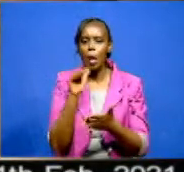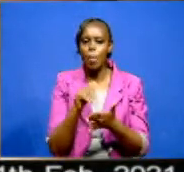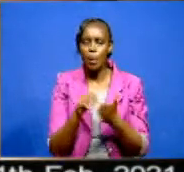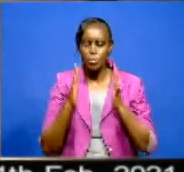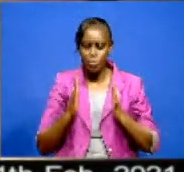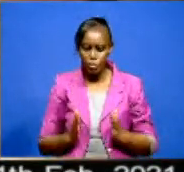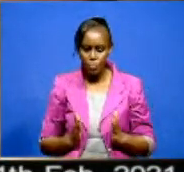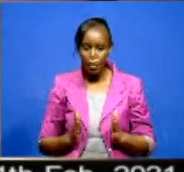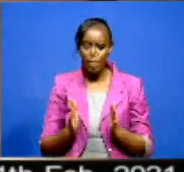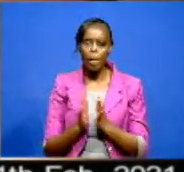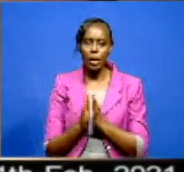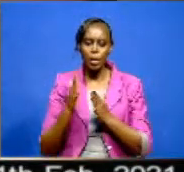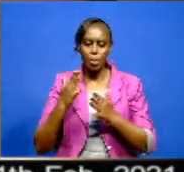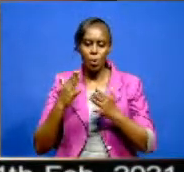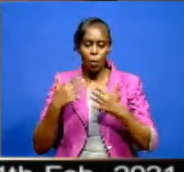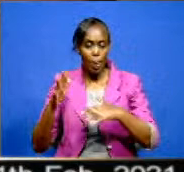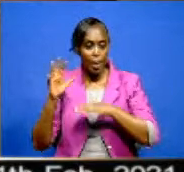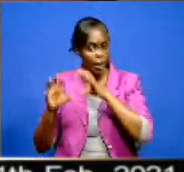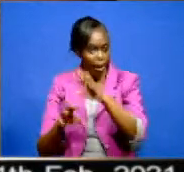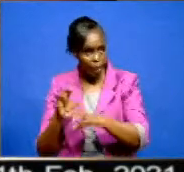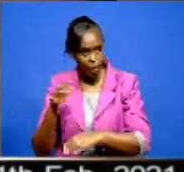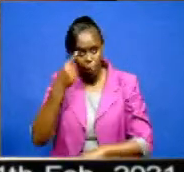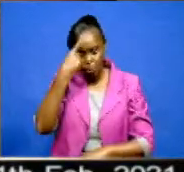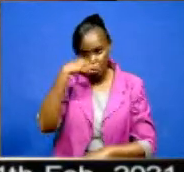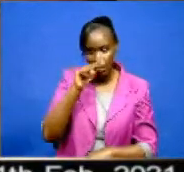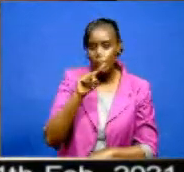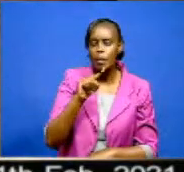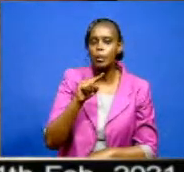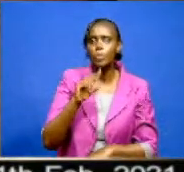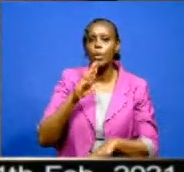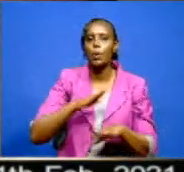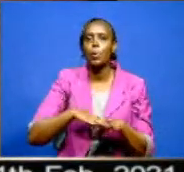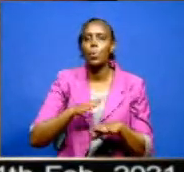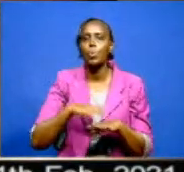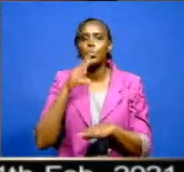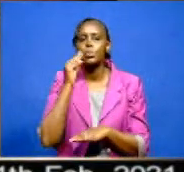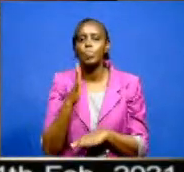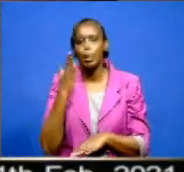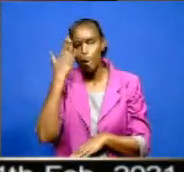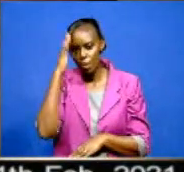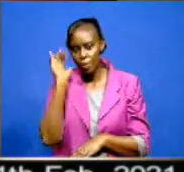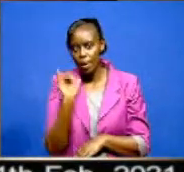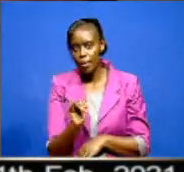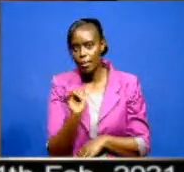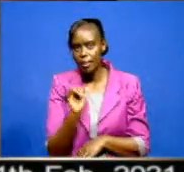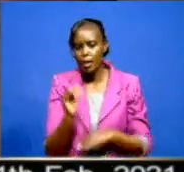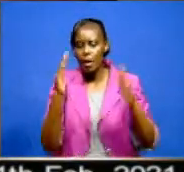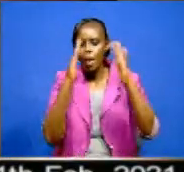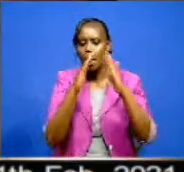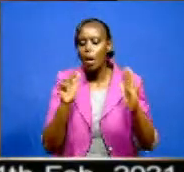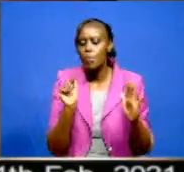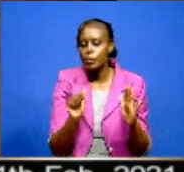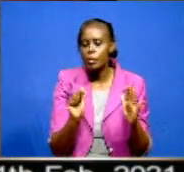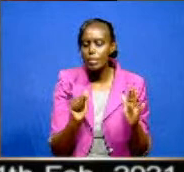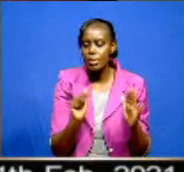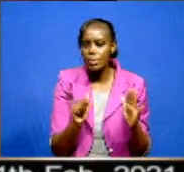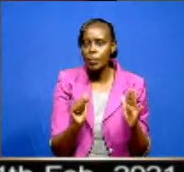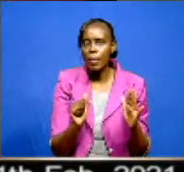Madam Speaker. Madam Speaker, it's also good to be conscious that this House have